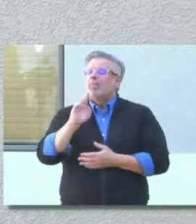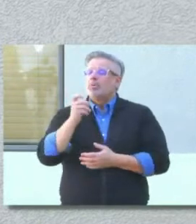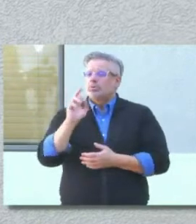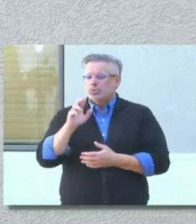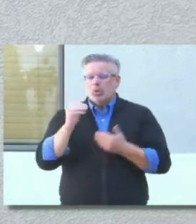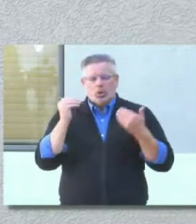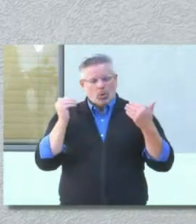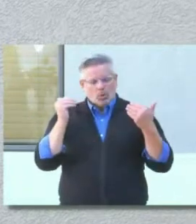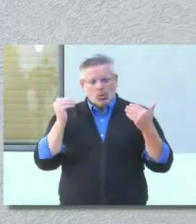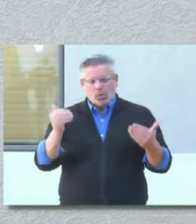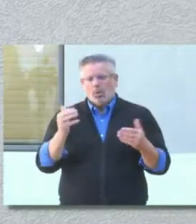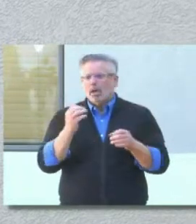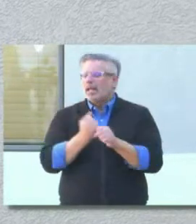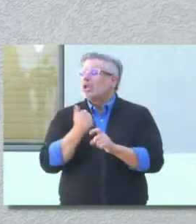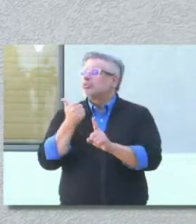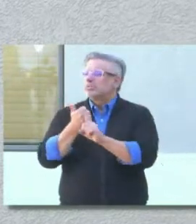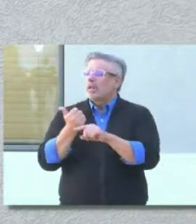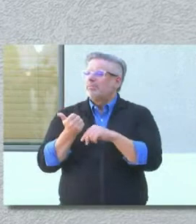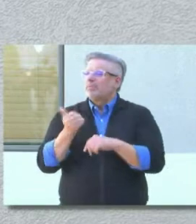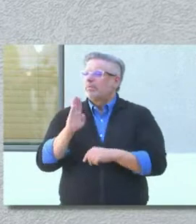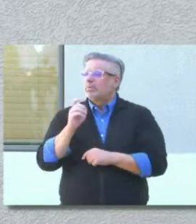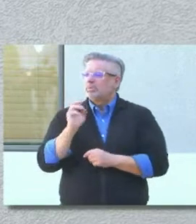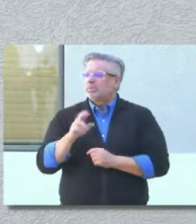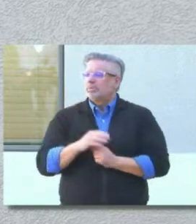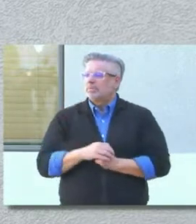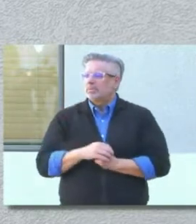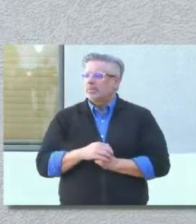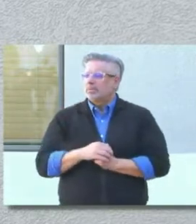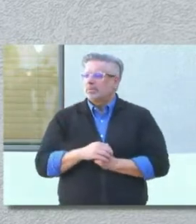you to go ahead and get yourself signed up to get one.